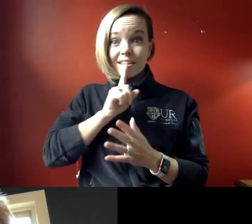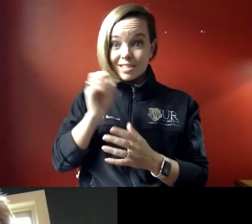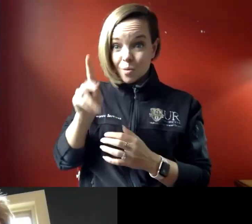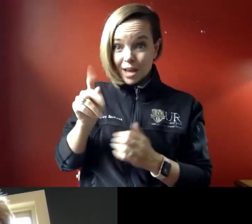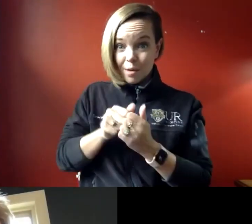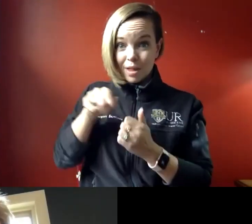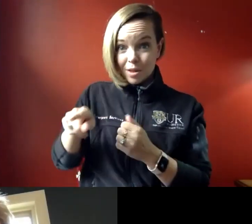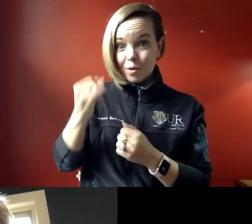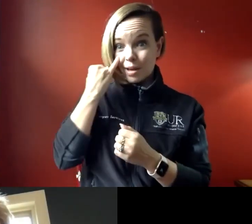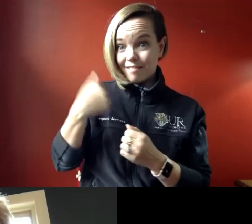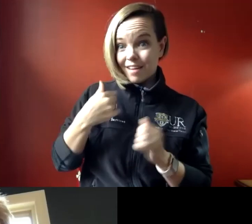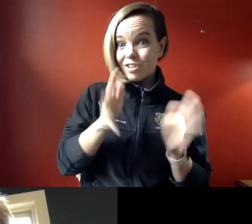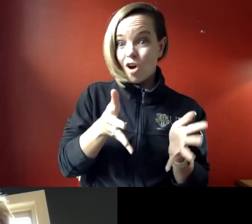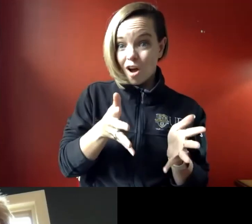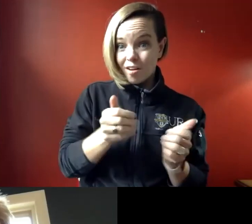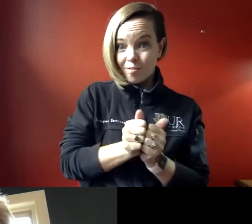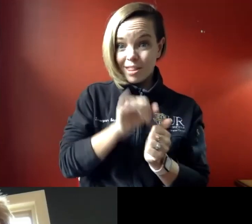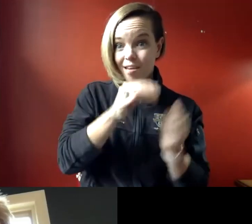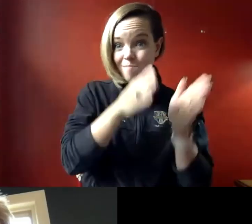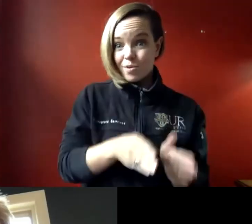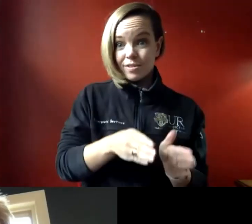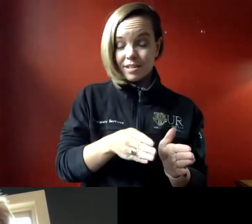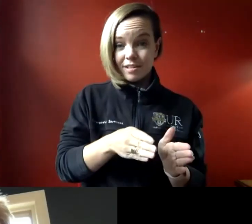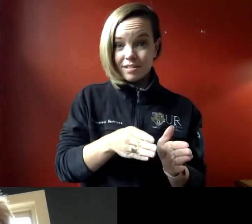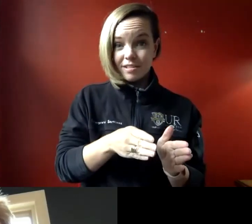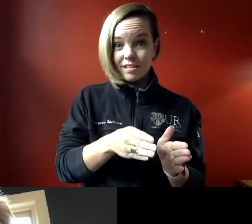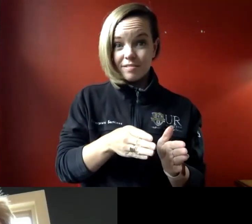I talk to the person,